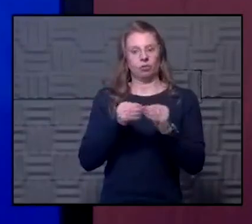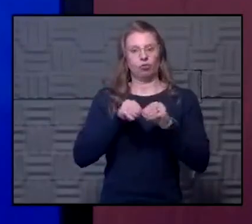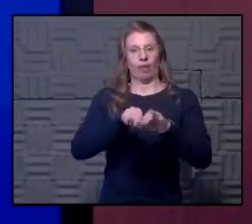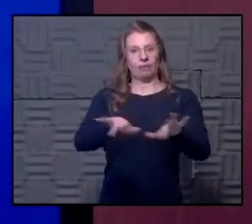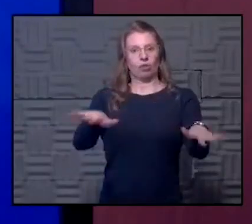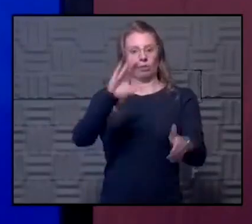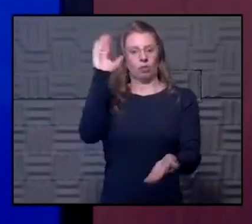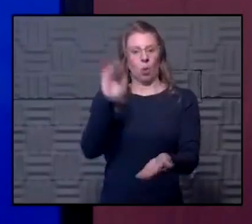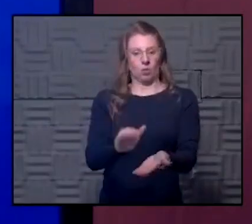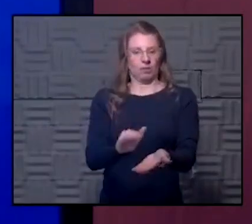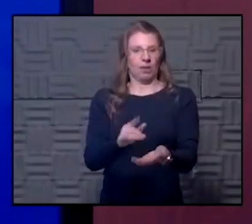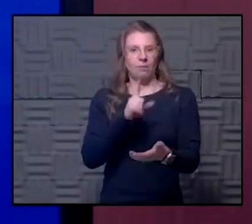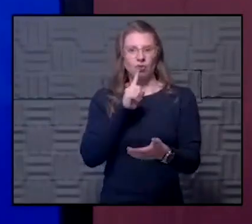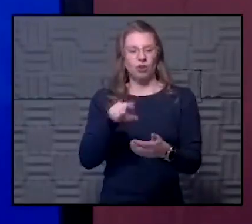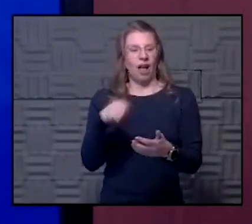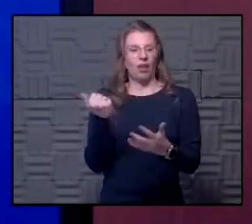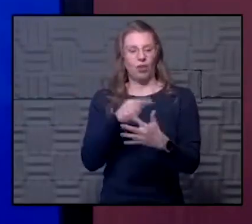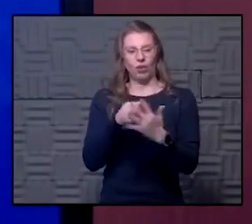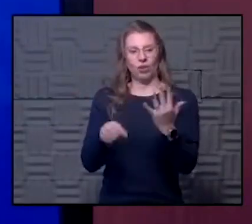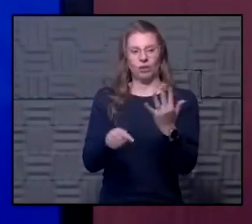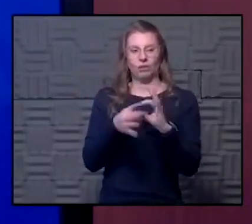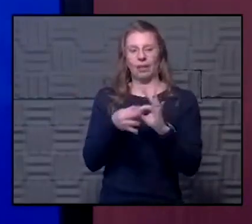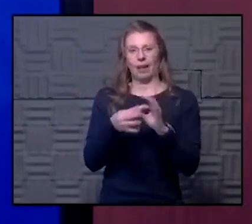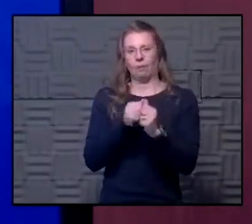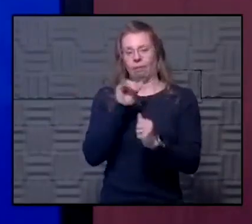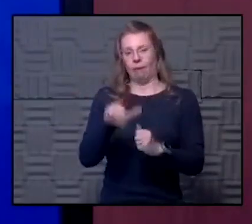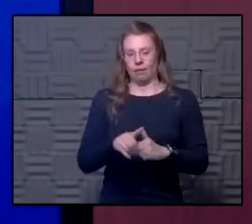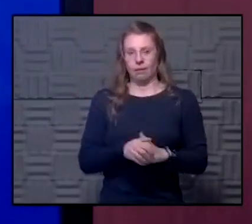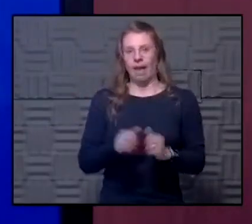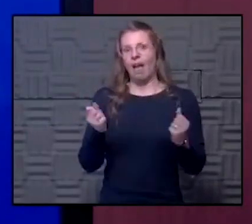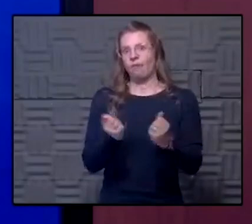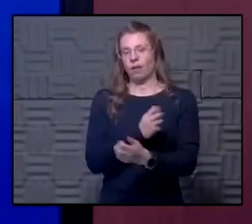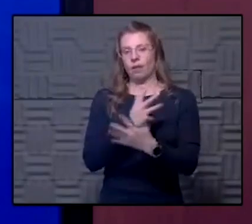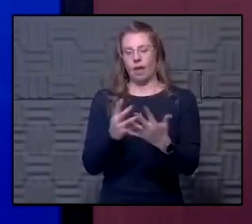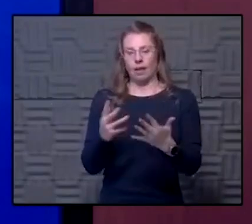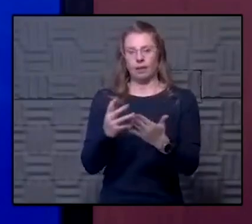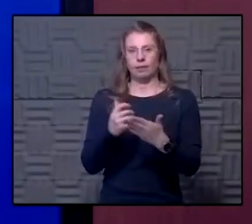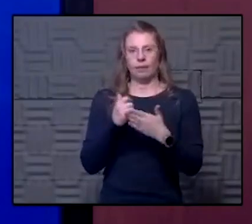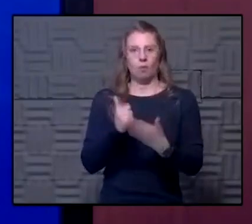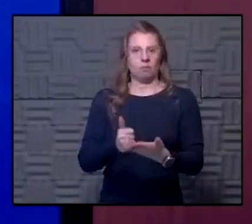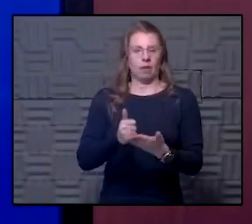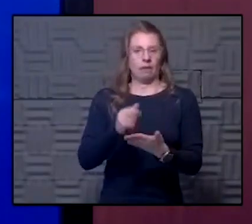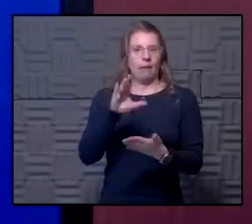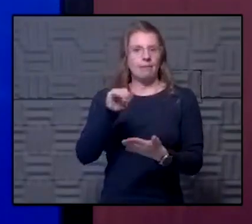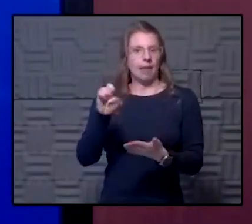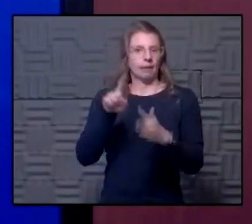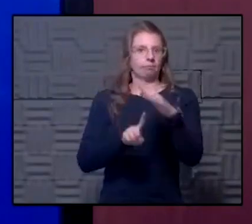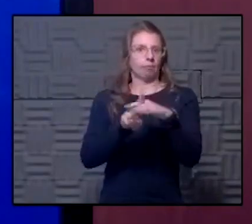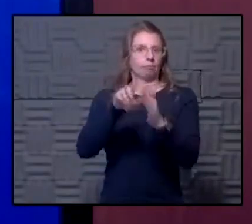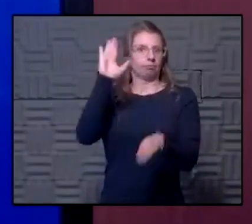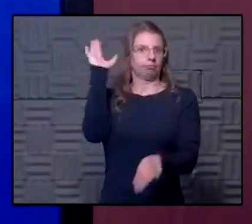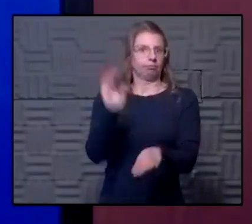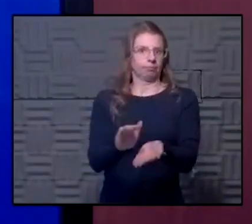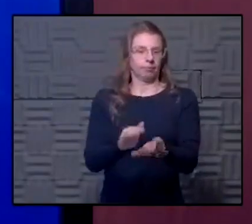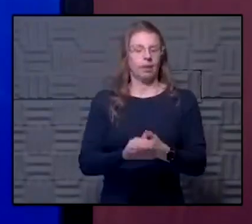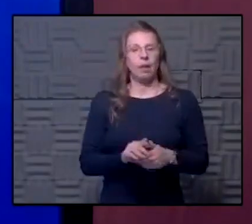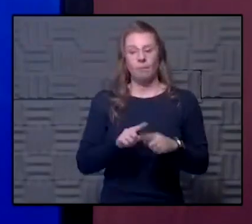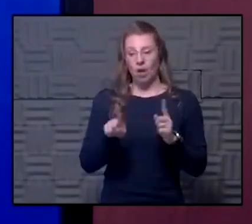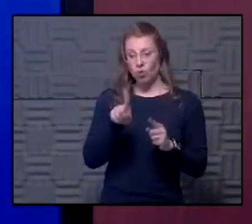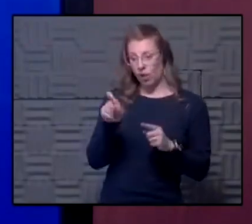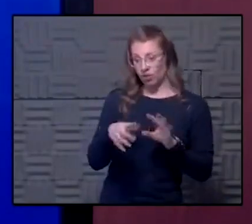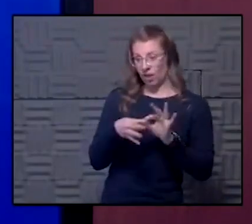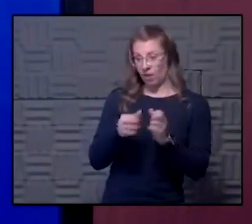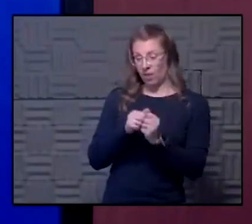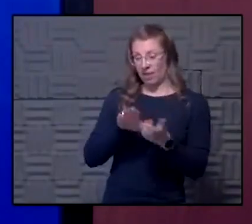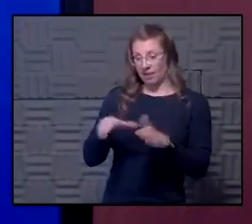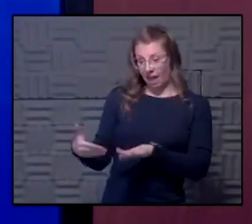are feeding into, I'm sure there are other variables as well, but all of those things are feeding into why cases are lower. But the question about deaths